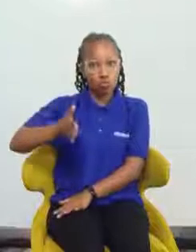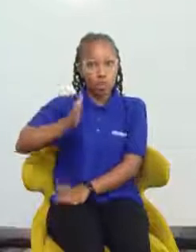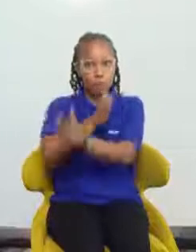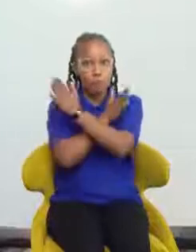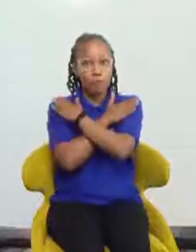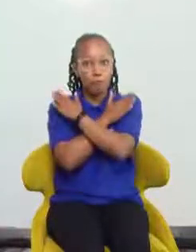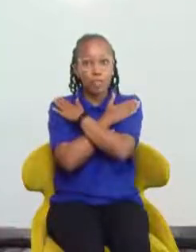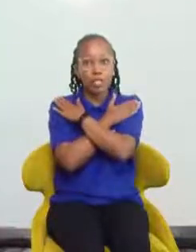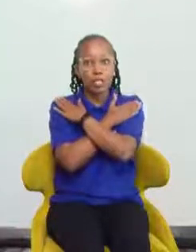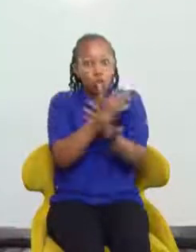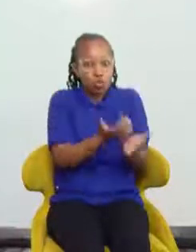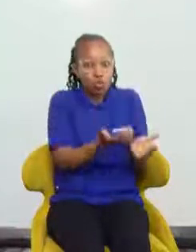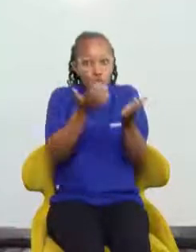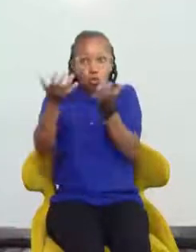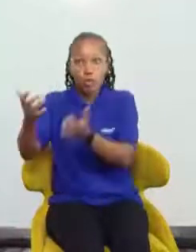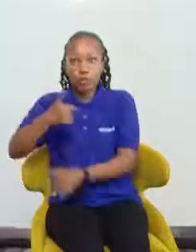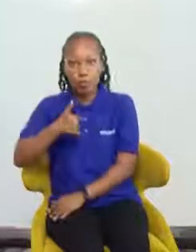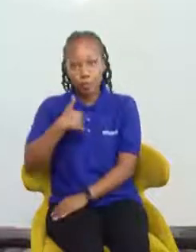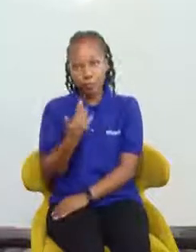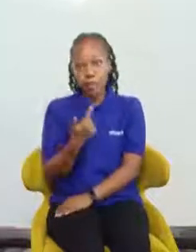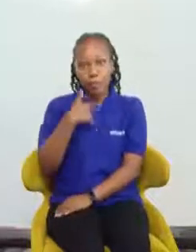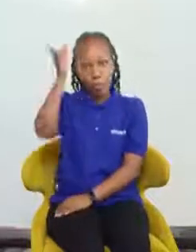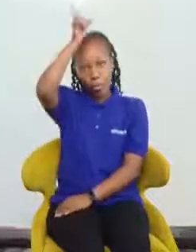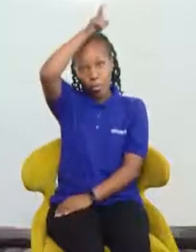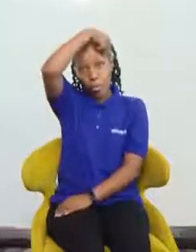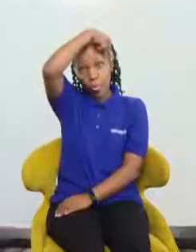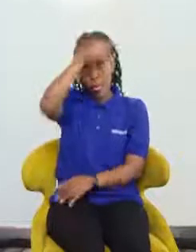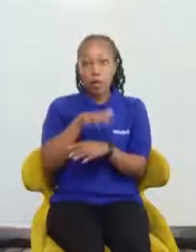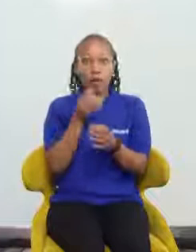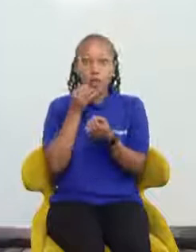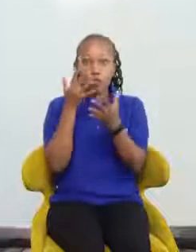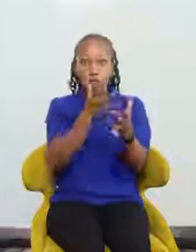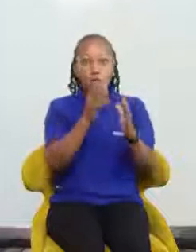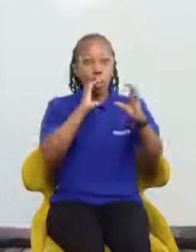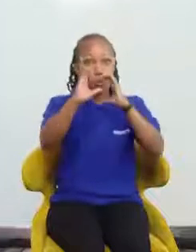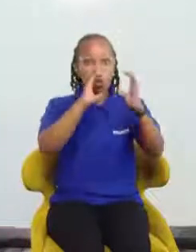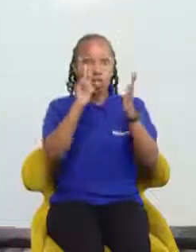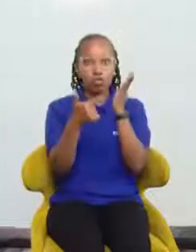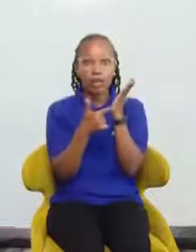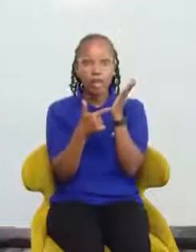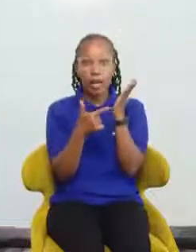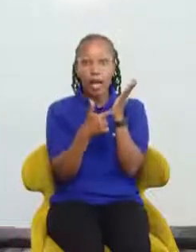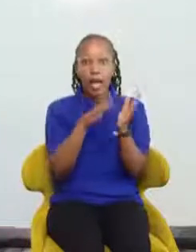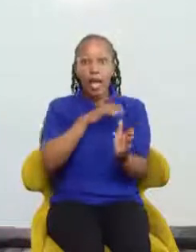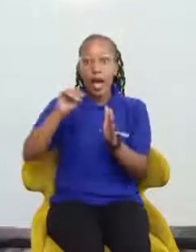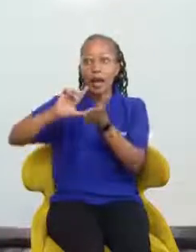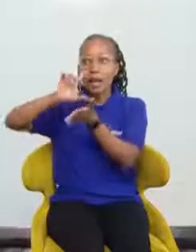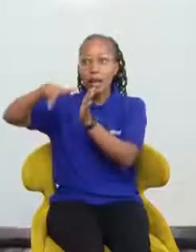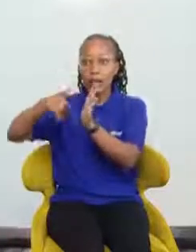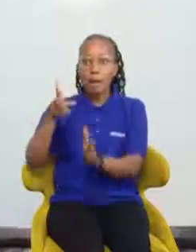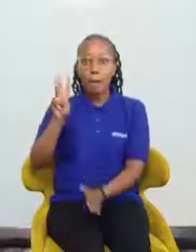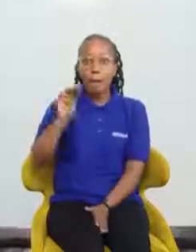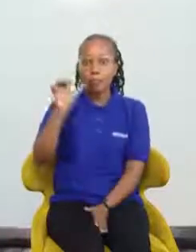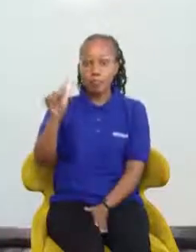stairs. I graduated with a degree in information and communication technology and later with a master's in public policy